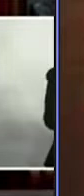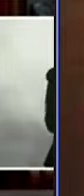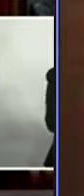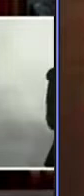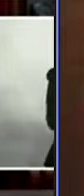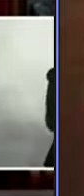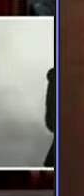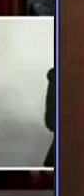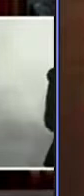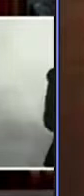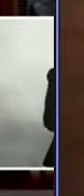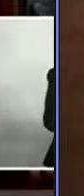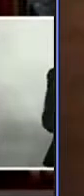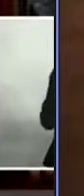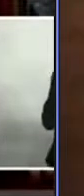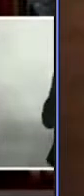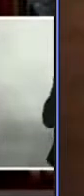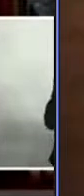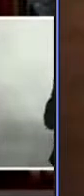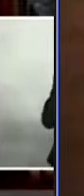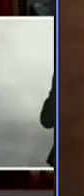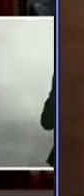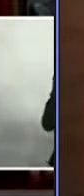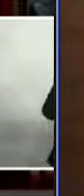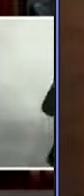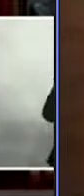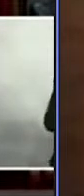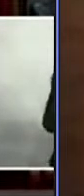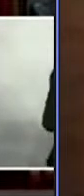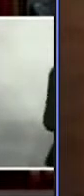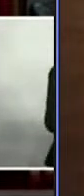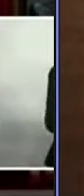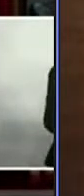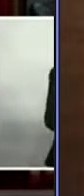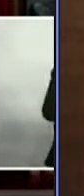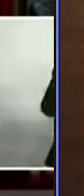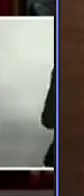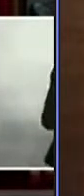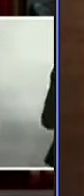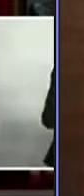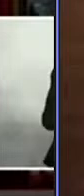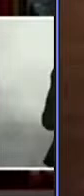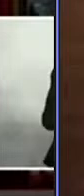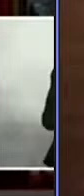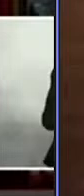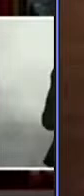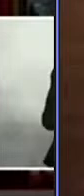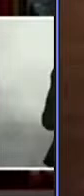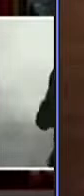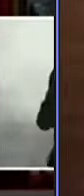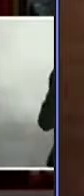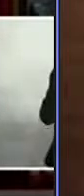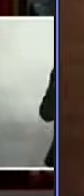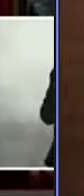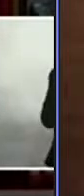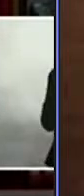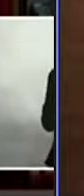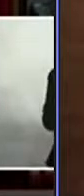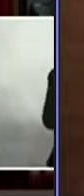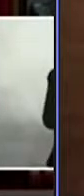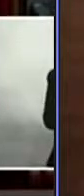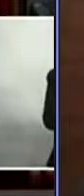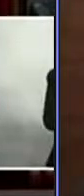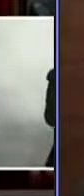impact on the overall South African economy as well. But let us pay tribute to those who made it possible to recover after the floods.